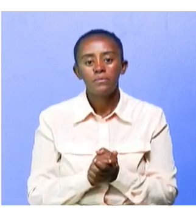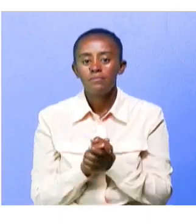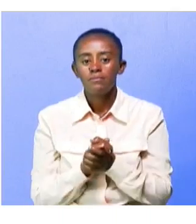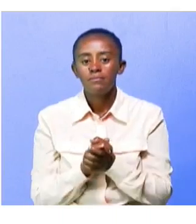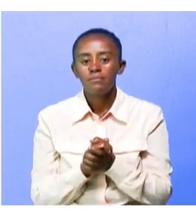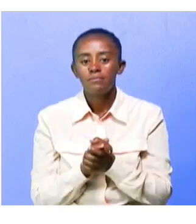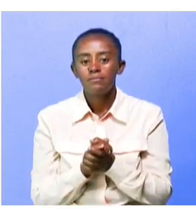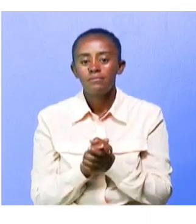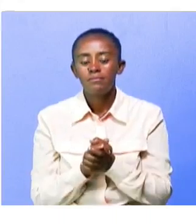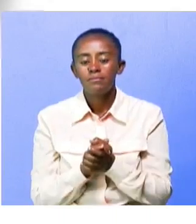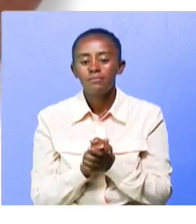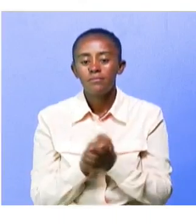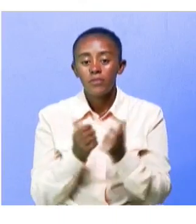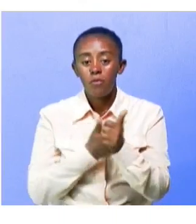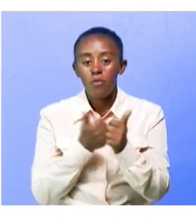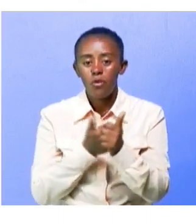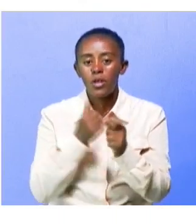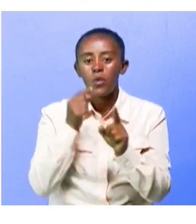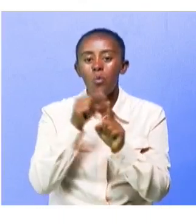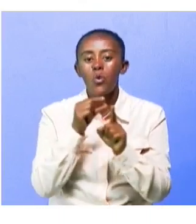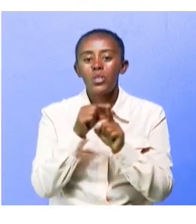words.